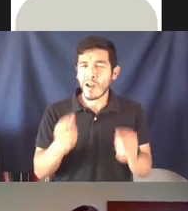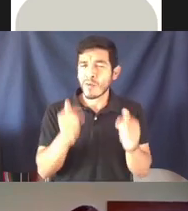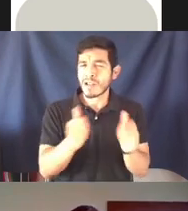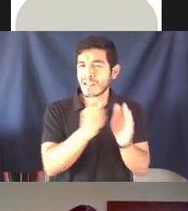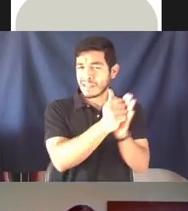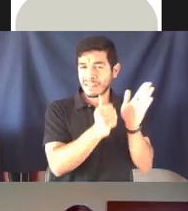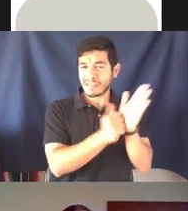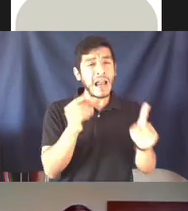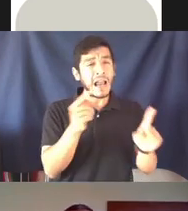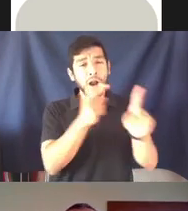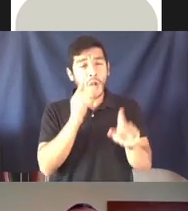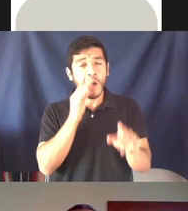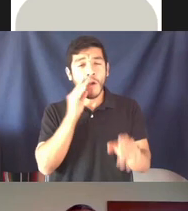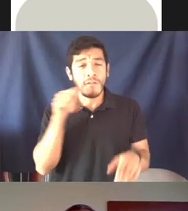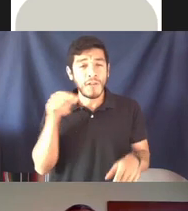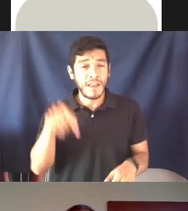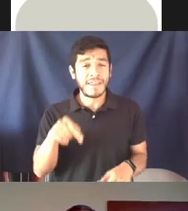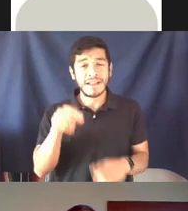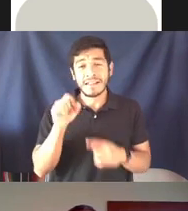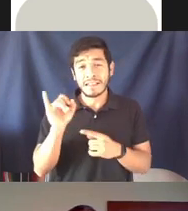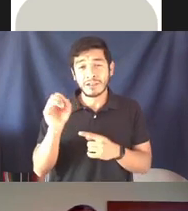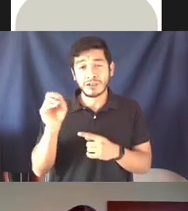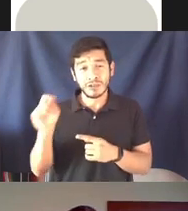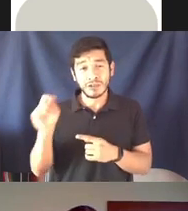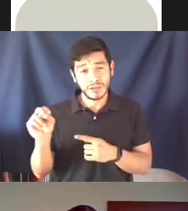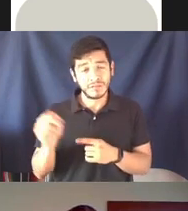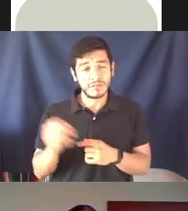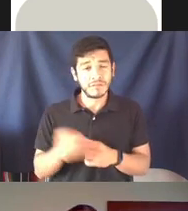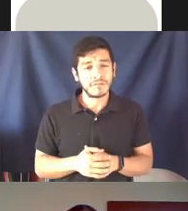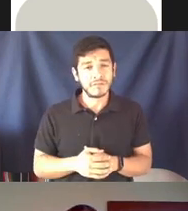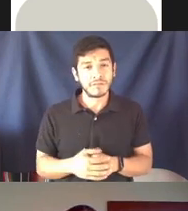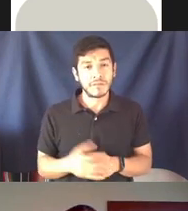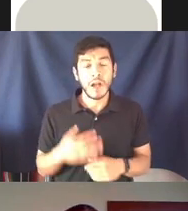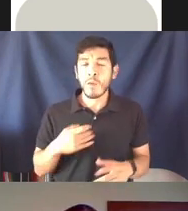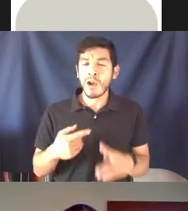I wanted to start off talking a little bit about how this pandemic